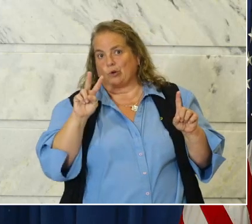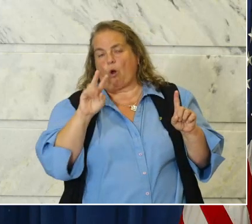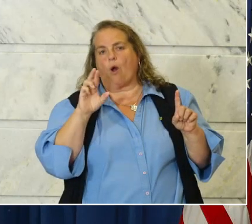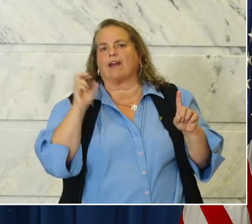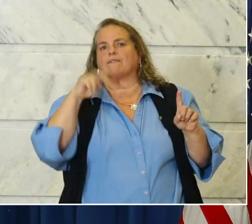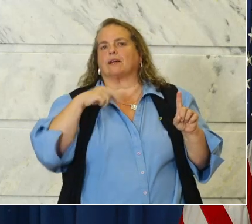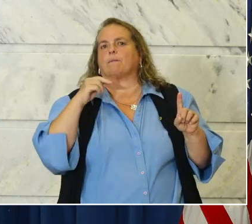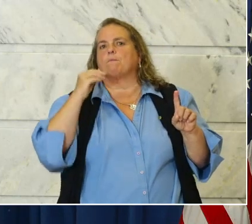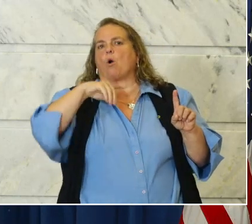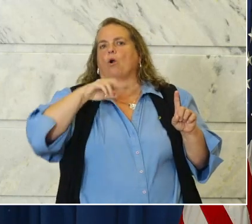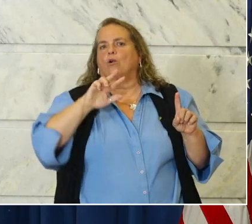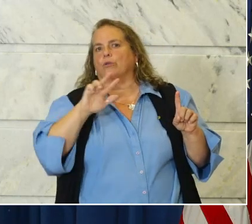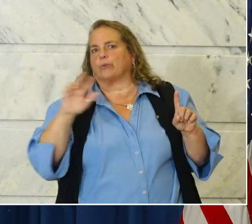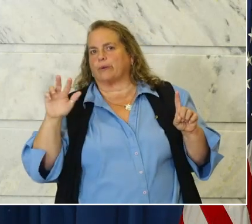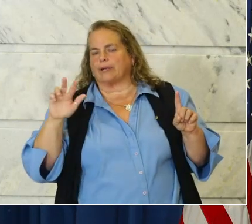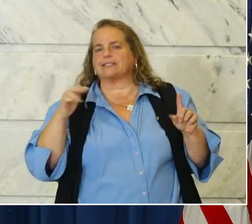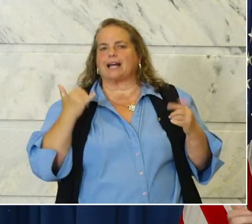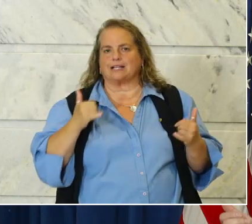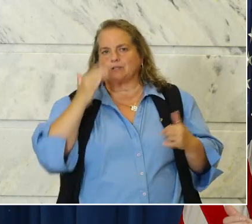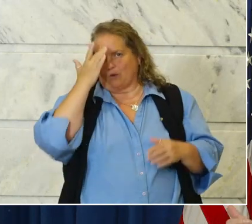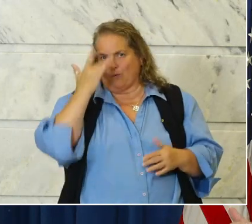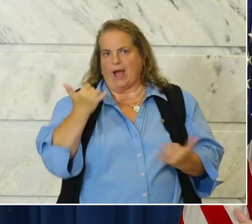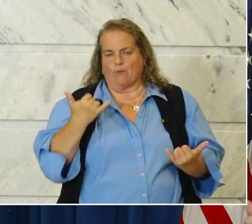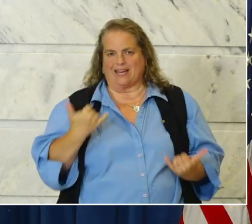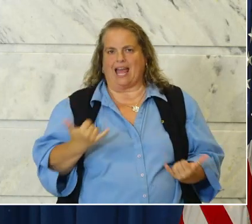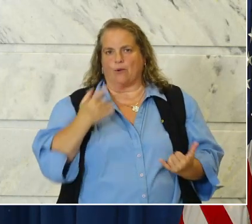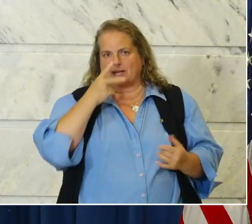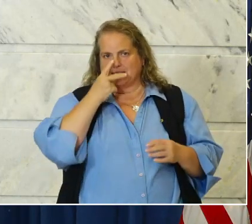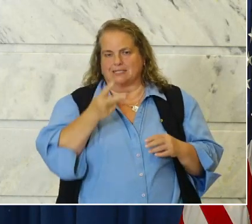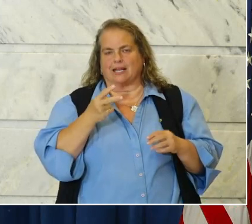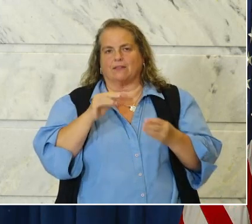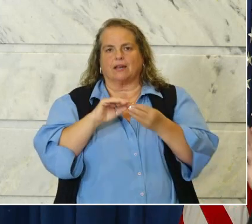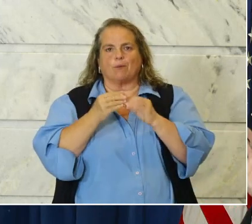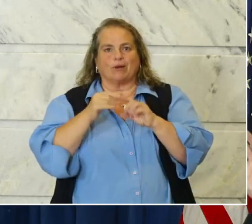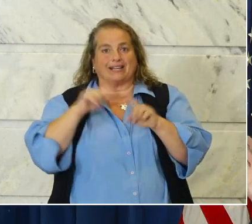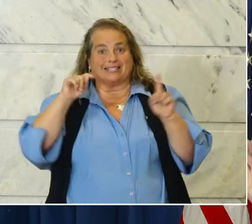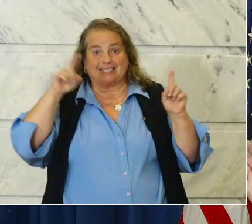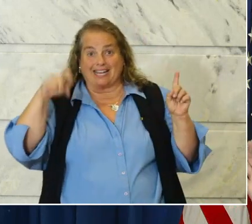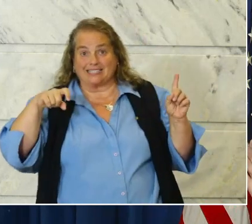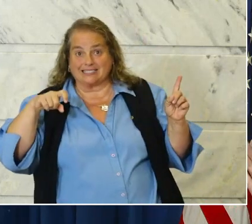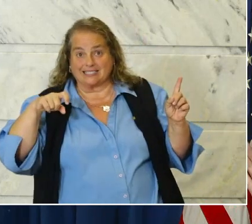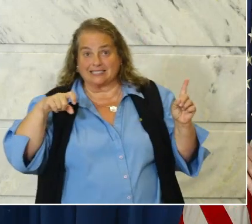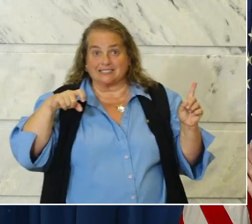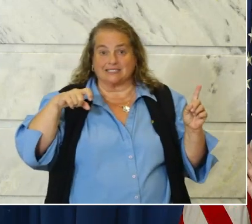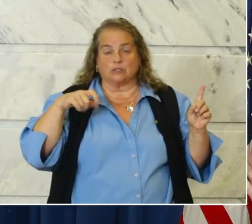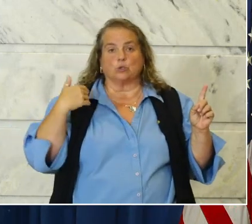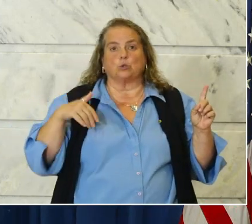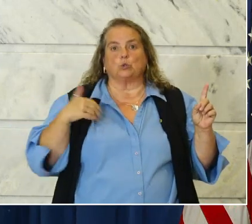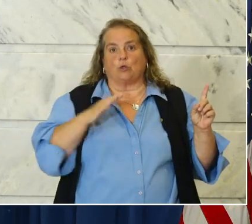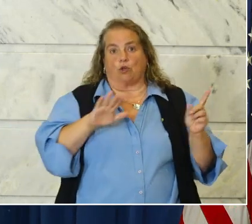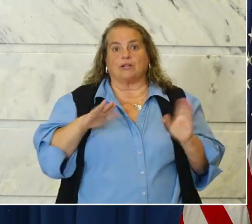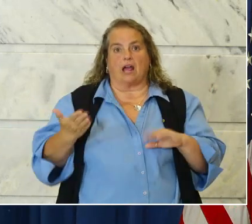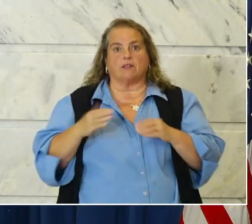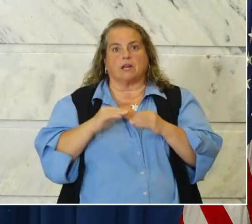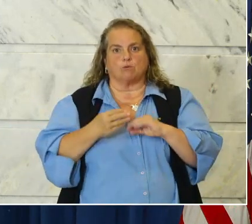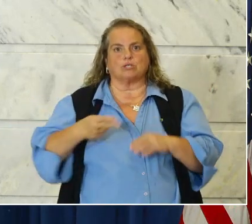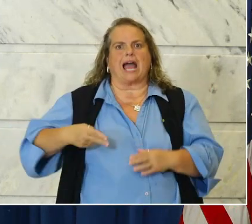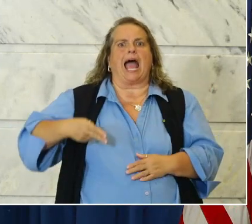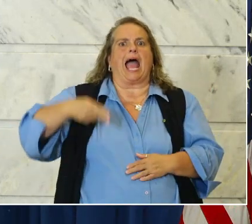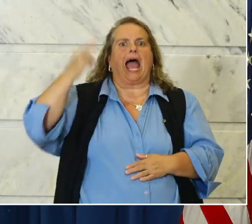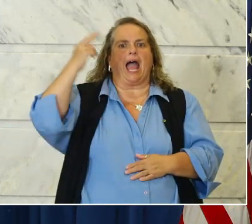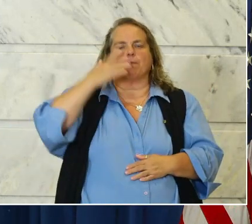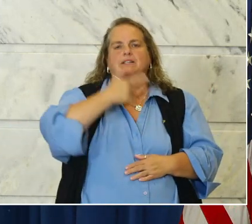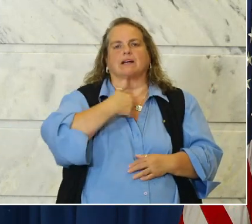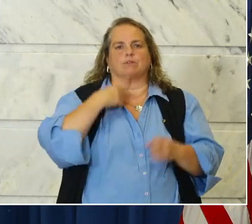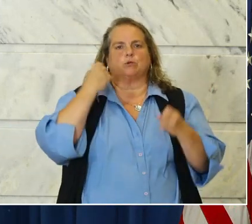more. That's why we're now seeing the numbers in Texas as those death numbers grow, because they've had so many